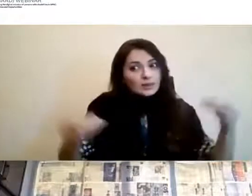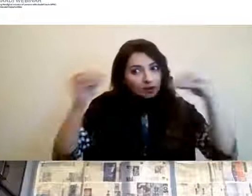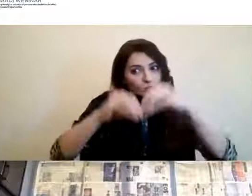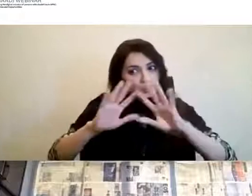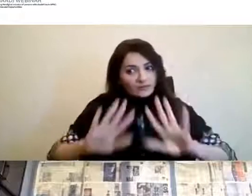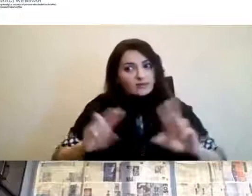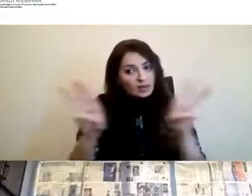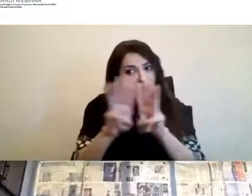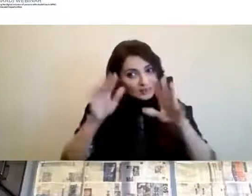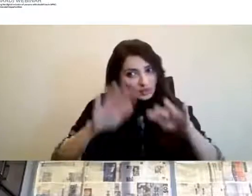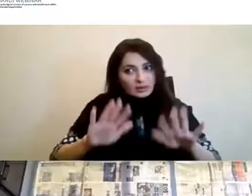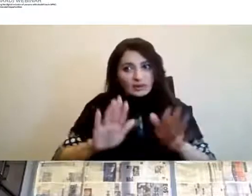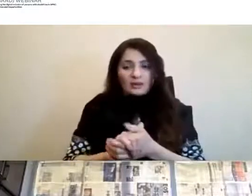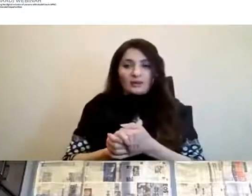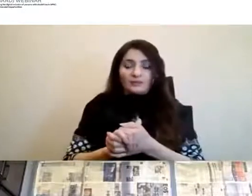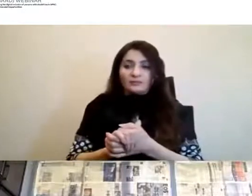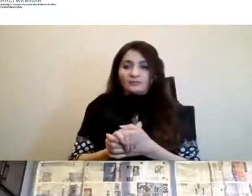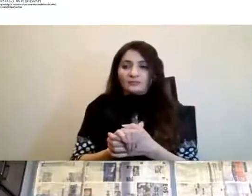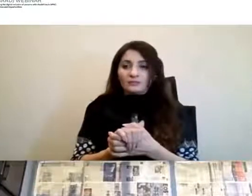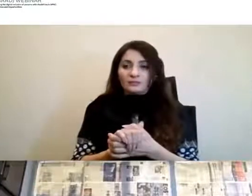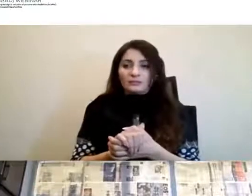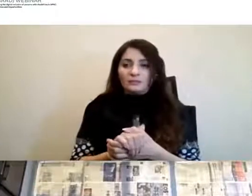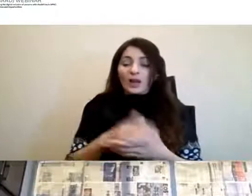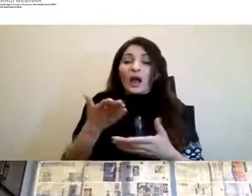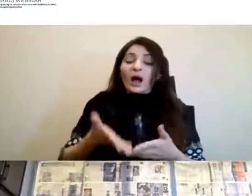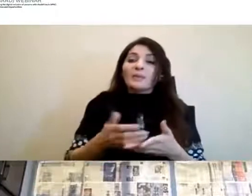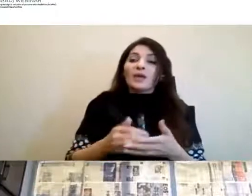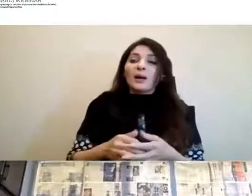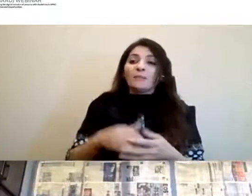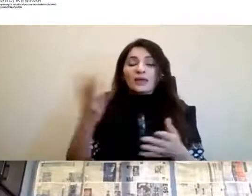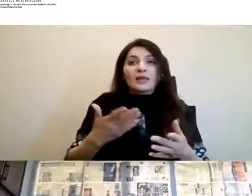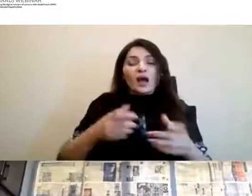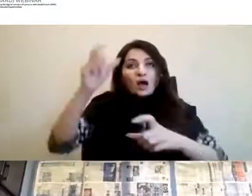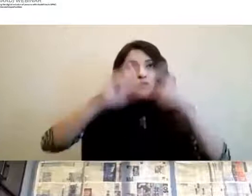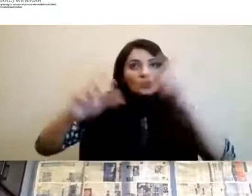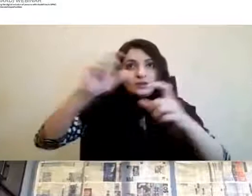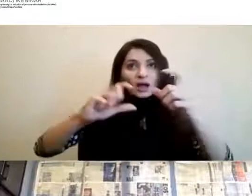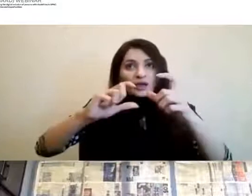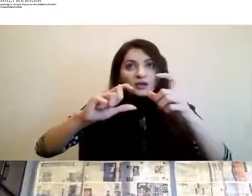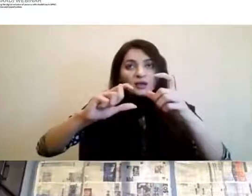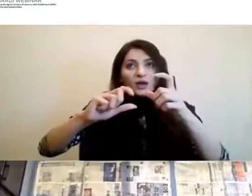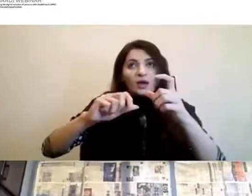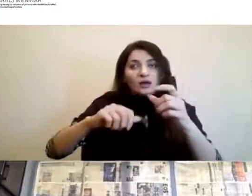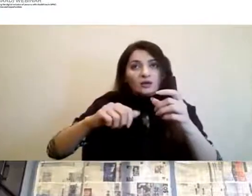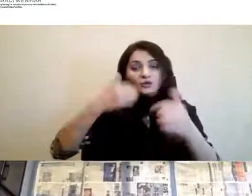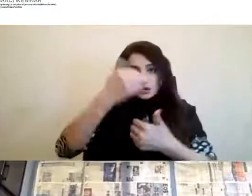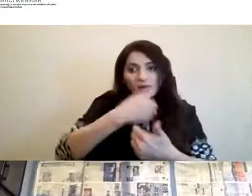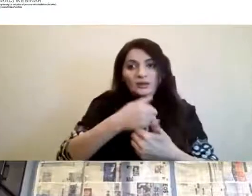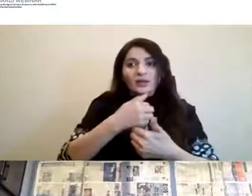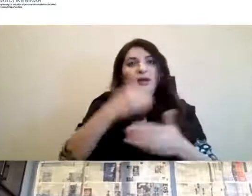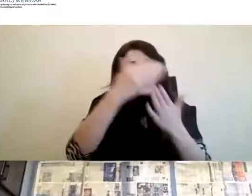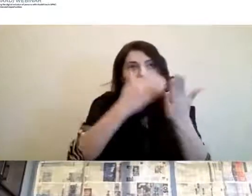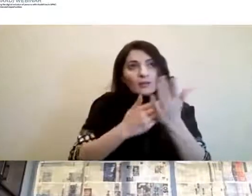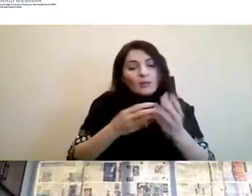for people with disabilities, so they can learn online, as now COVID has given restricted us